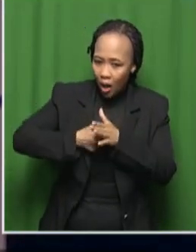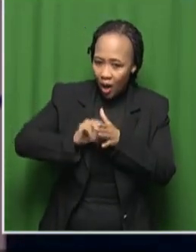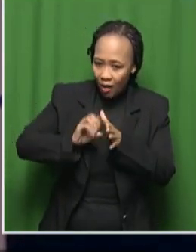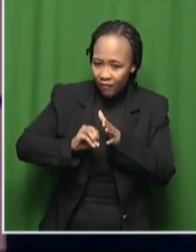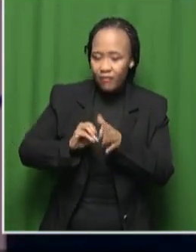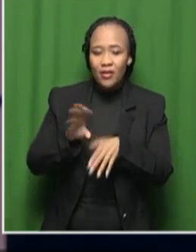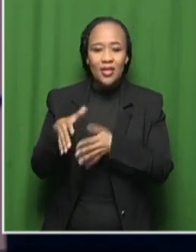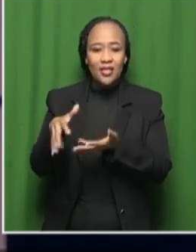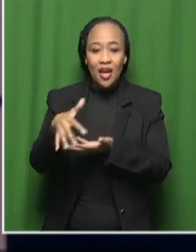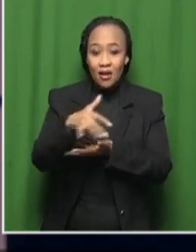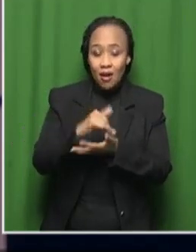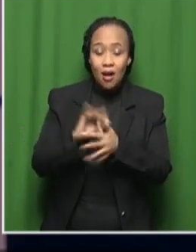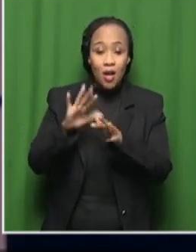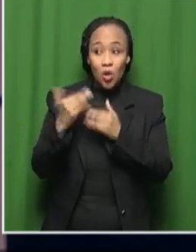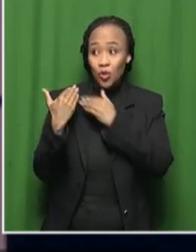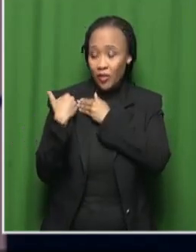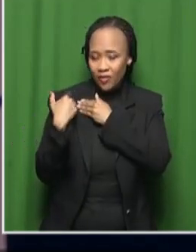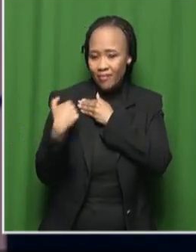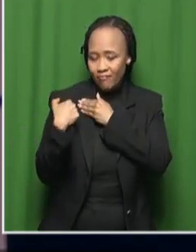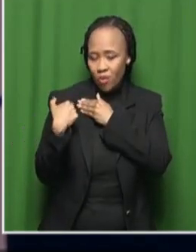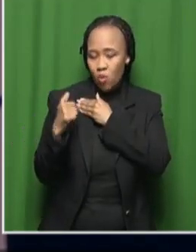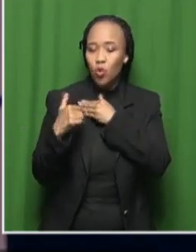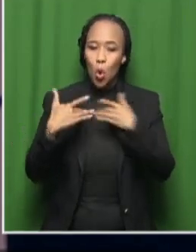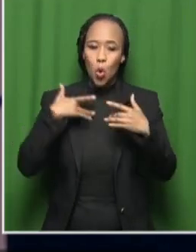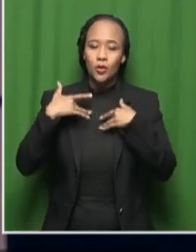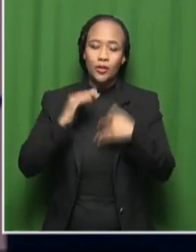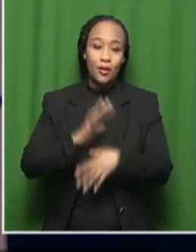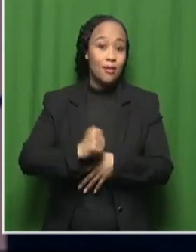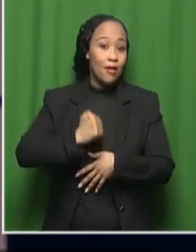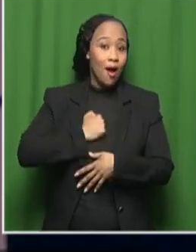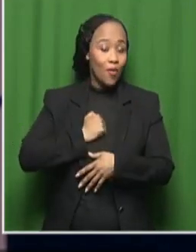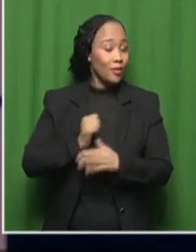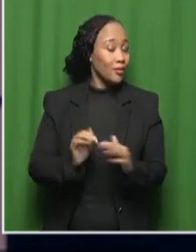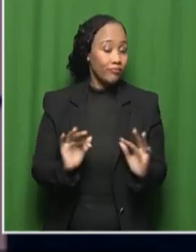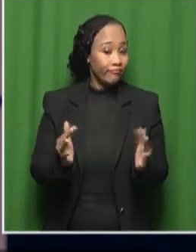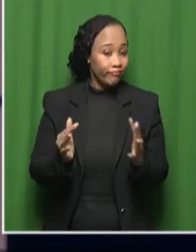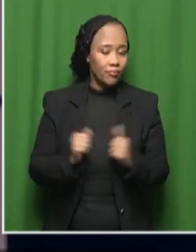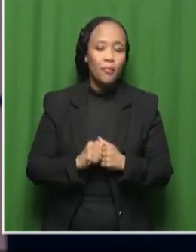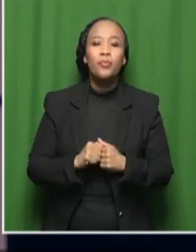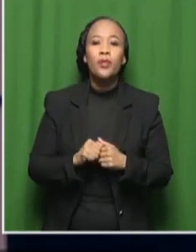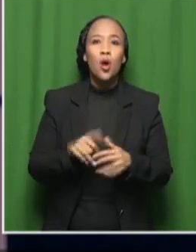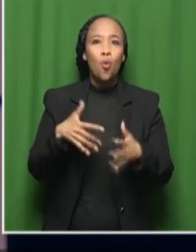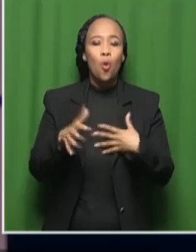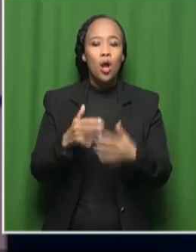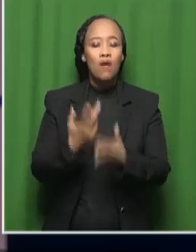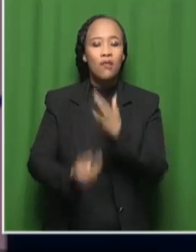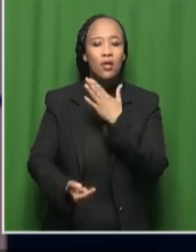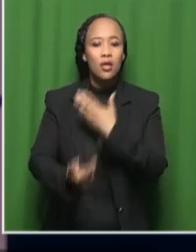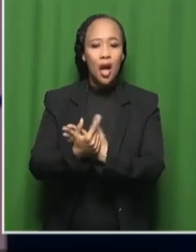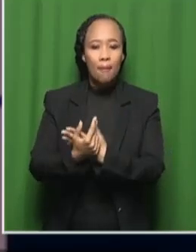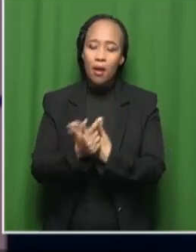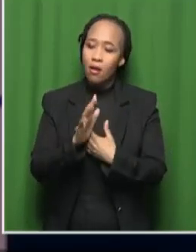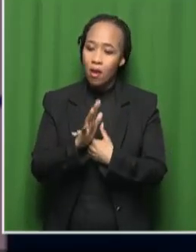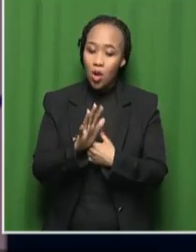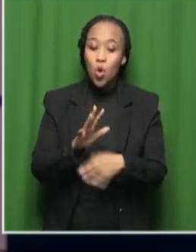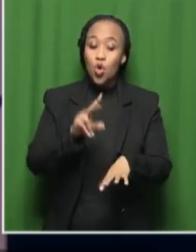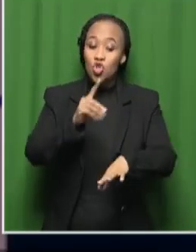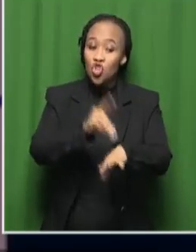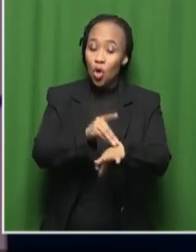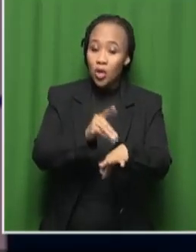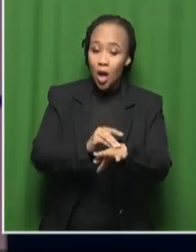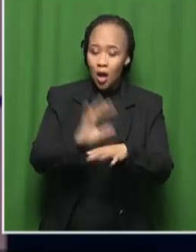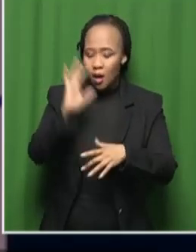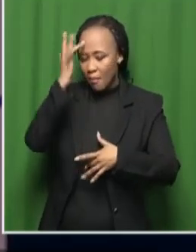sure, security is our biggest concern. We often believe that whatever is happening in a consultation between a doctor and a patient should remain